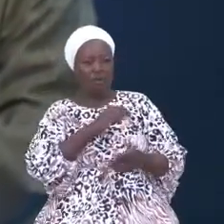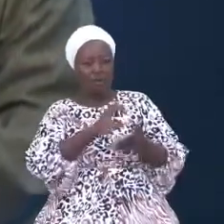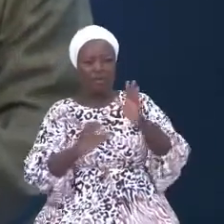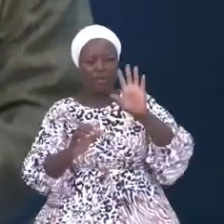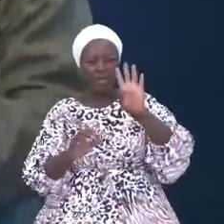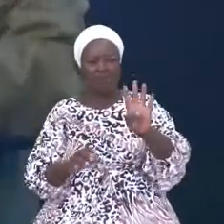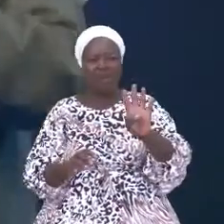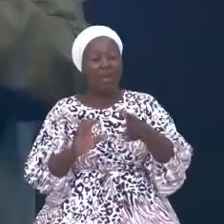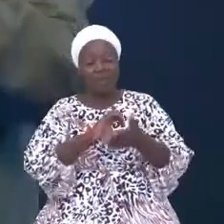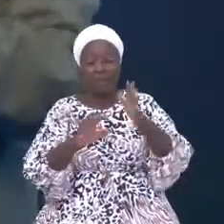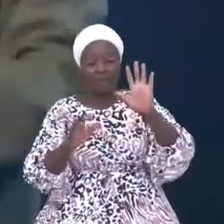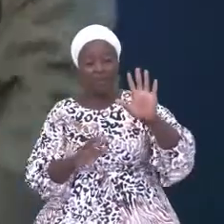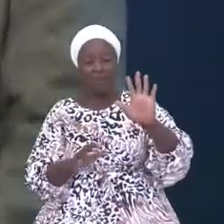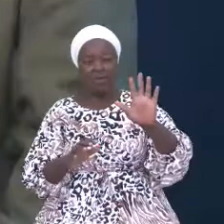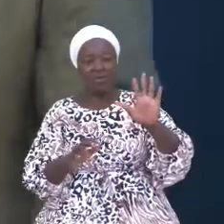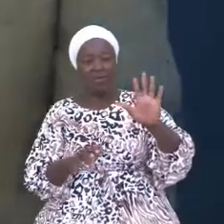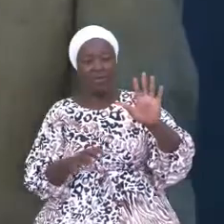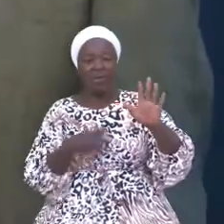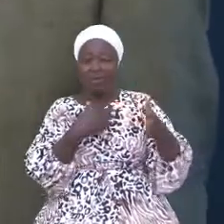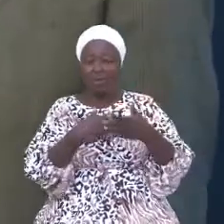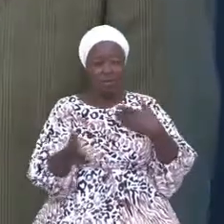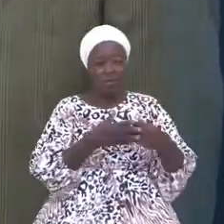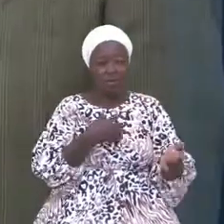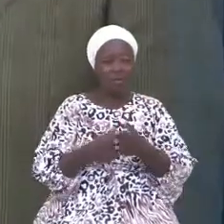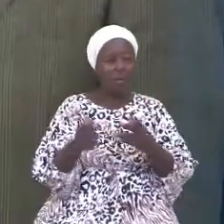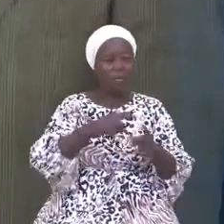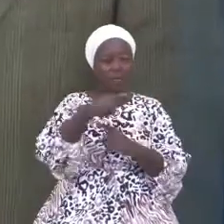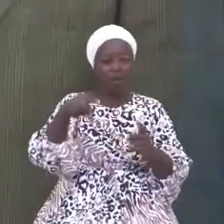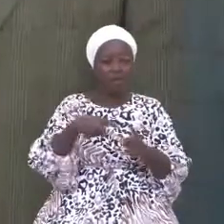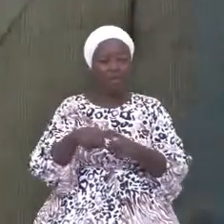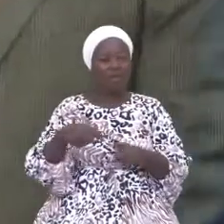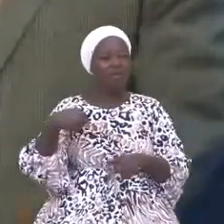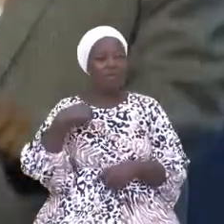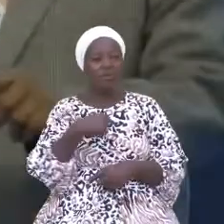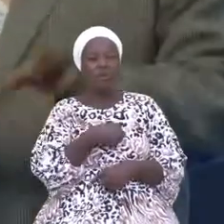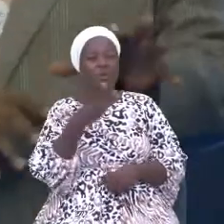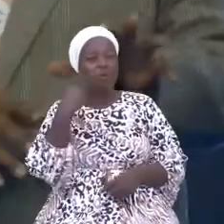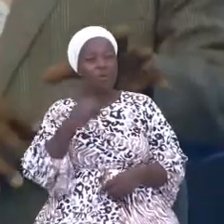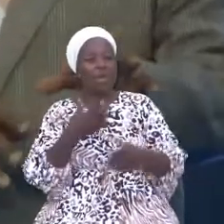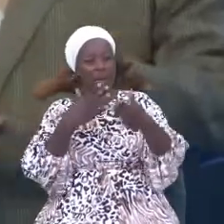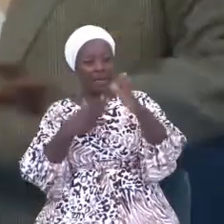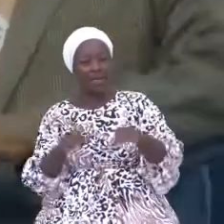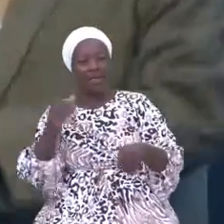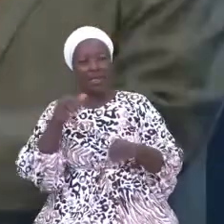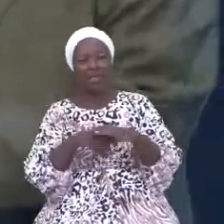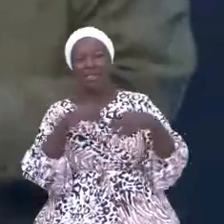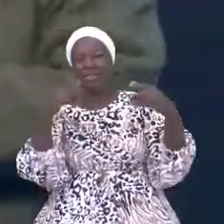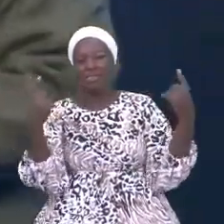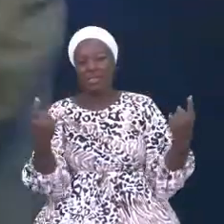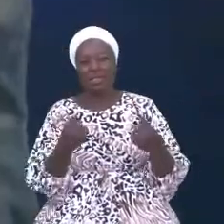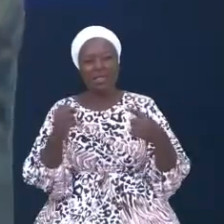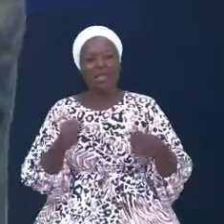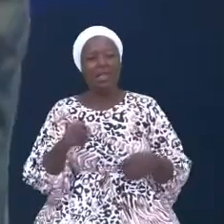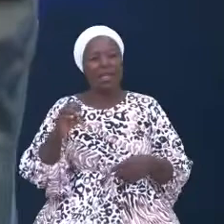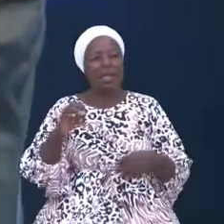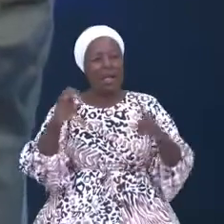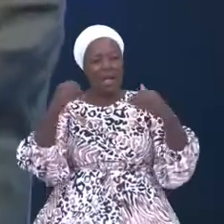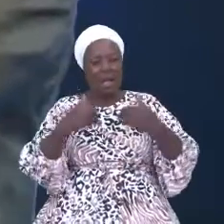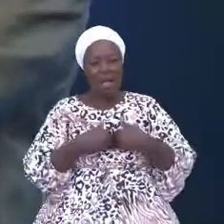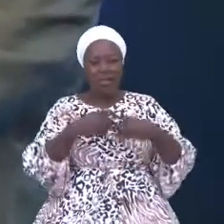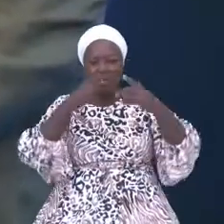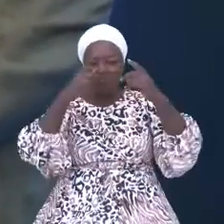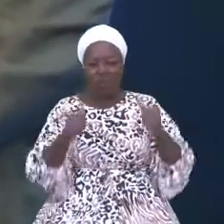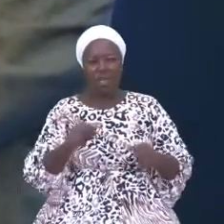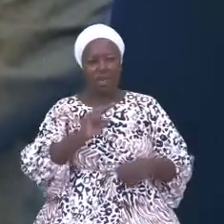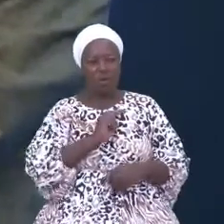then tells us, even when we were dead in sins, he has quickened